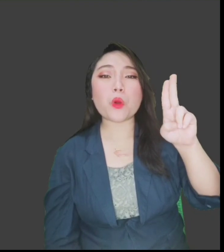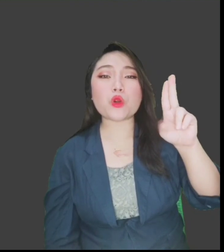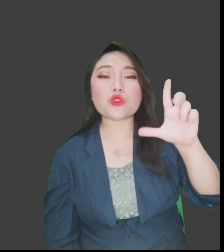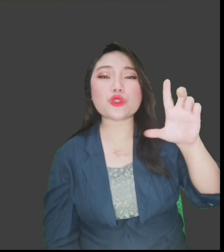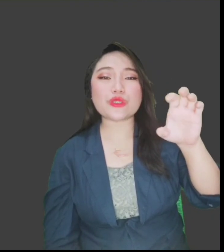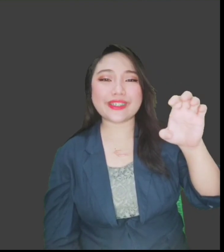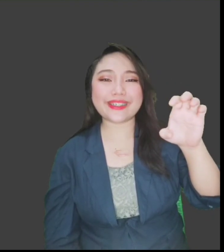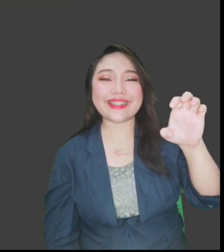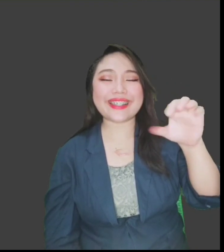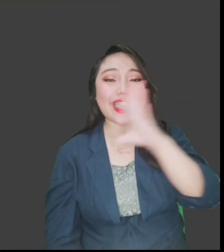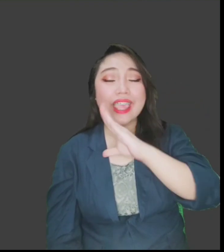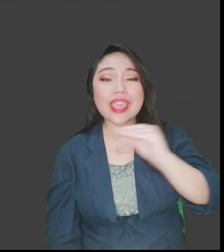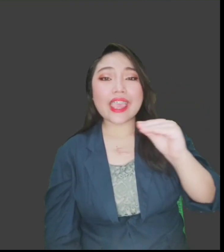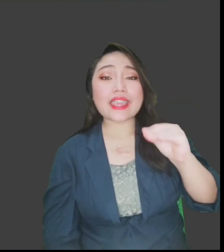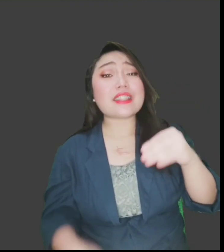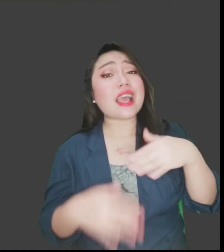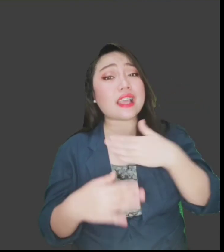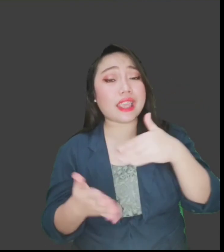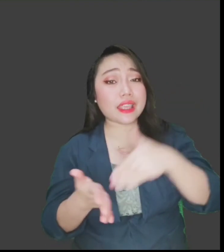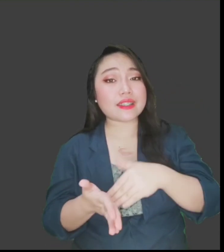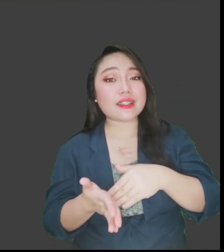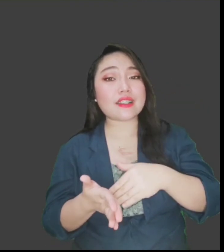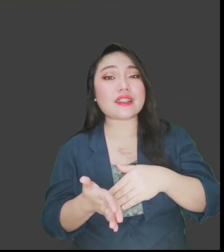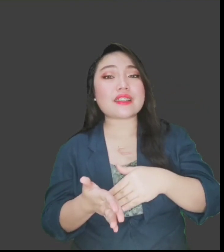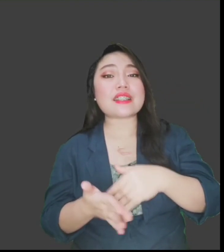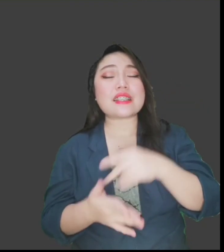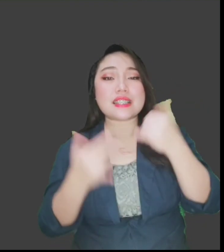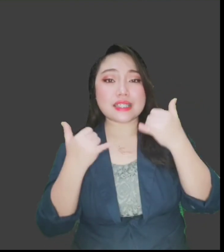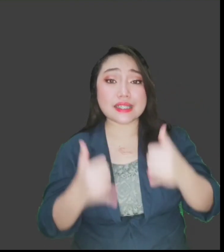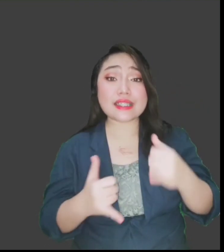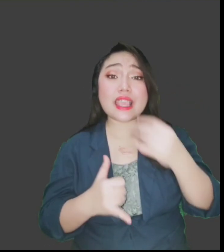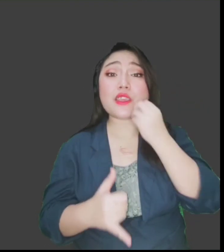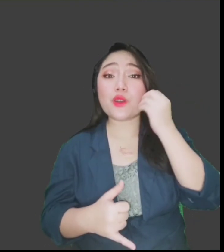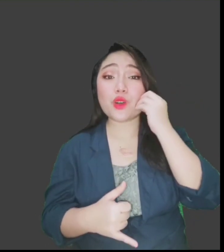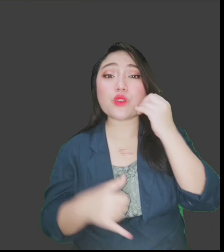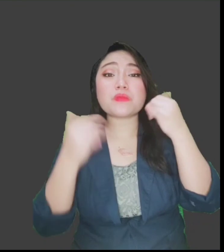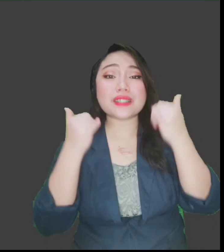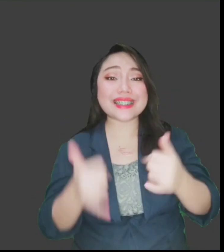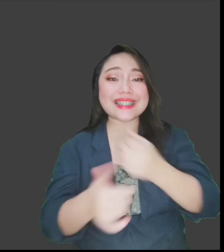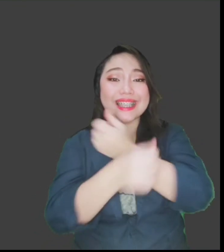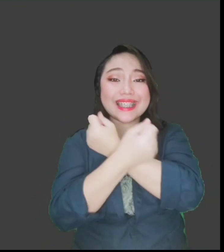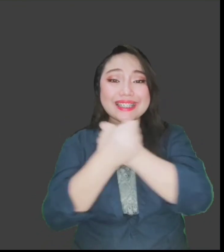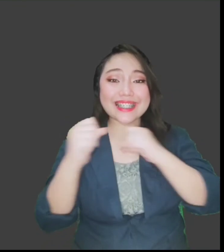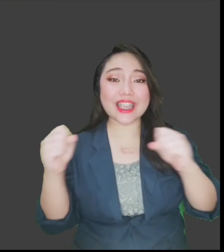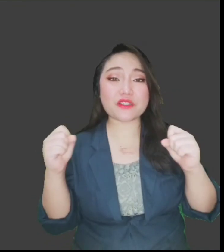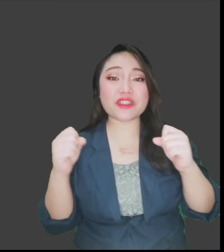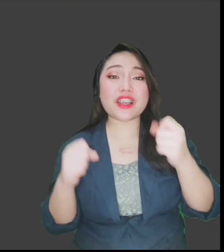your modules, and again,